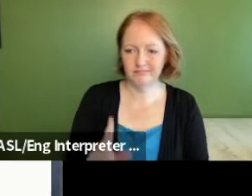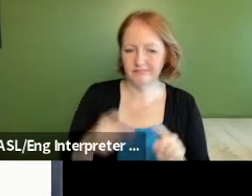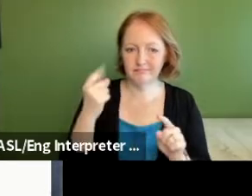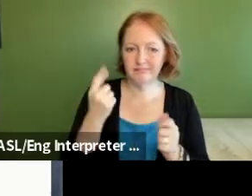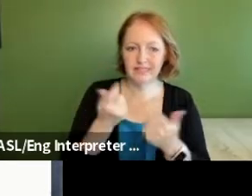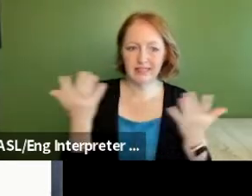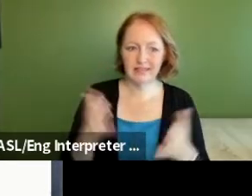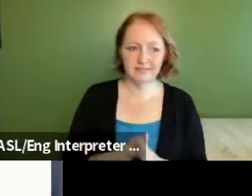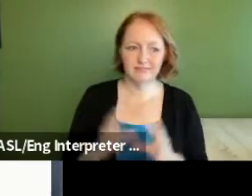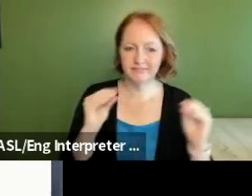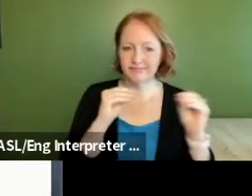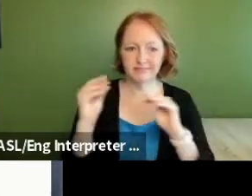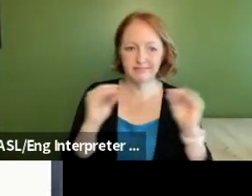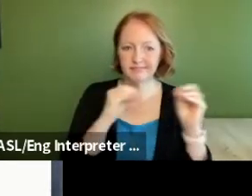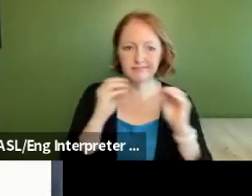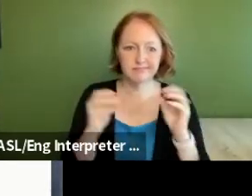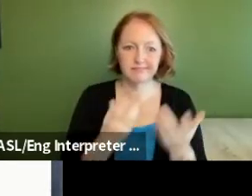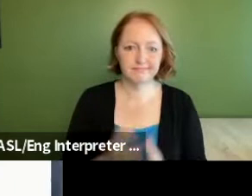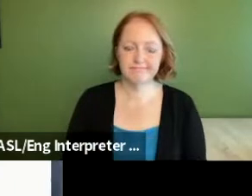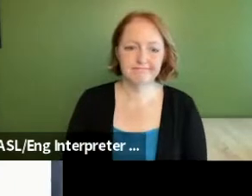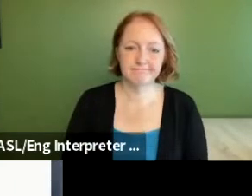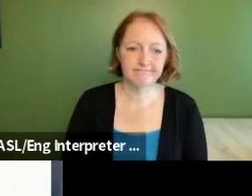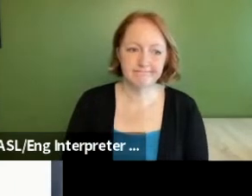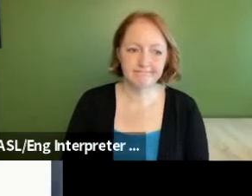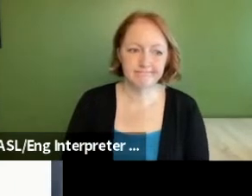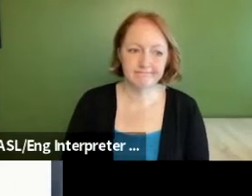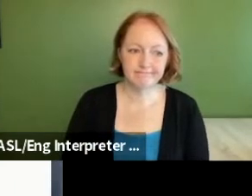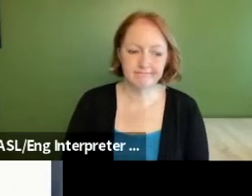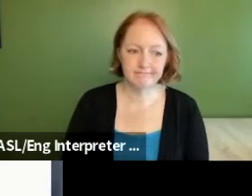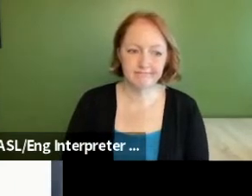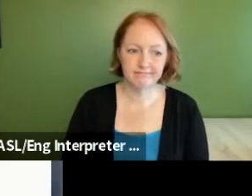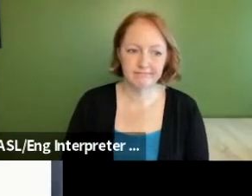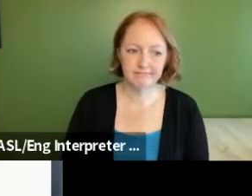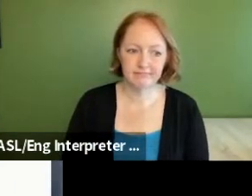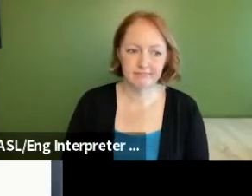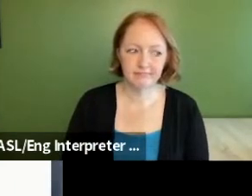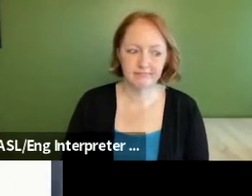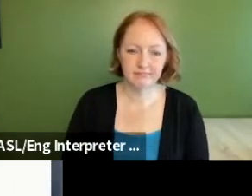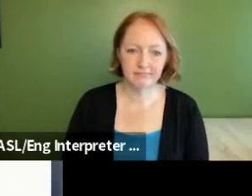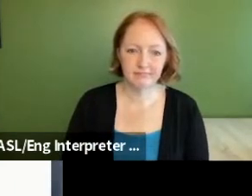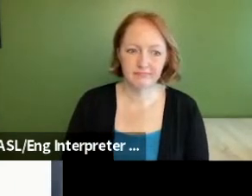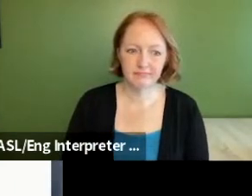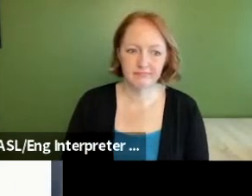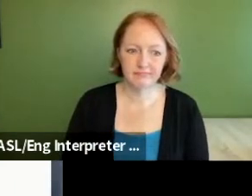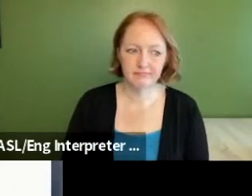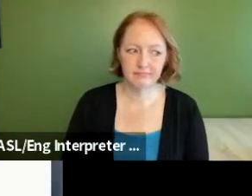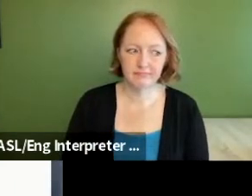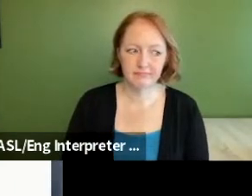to the house. Also, they could name start with Julia.